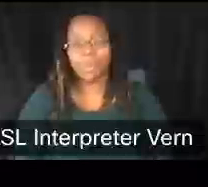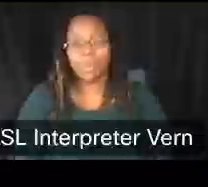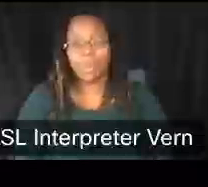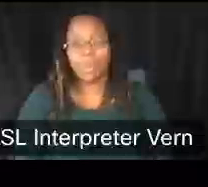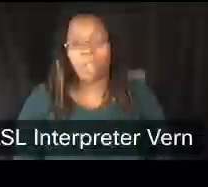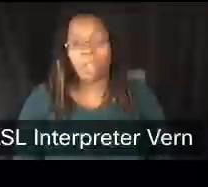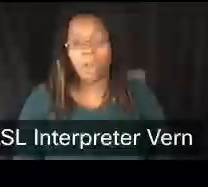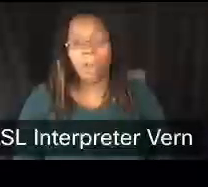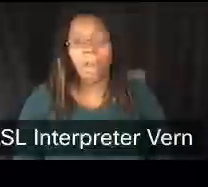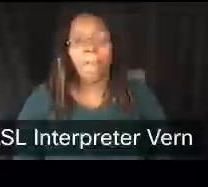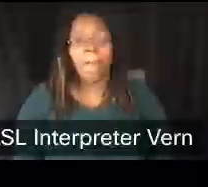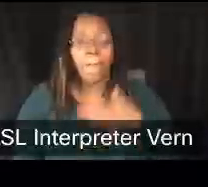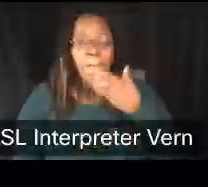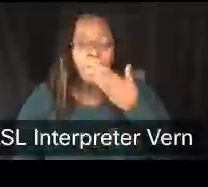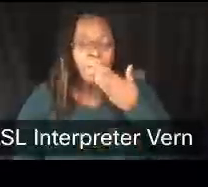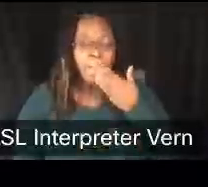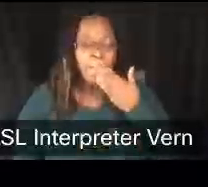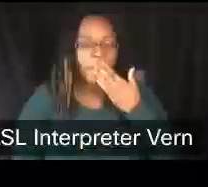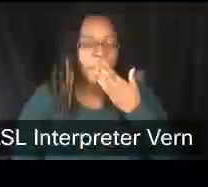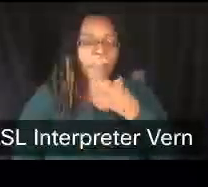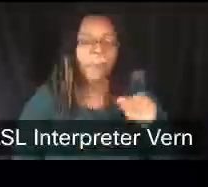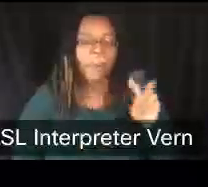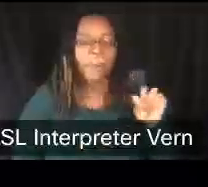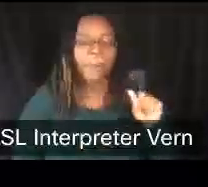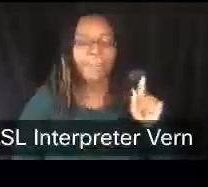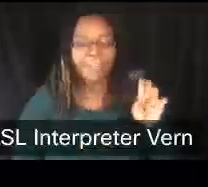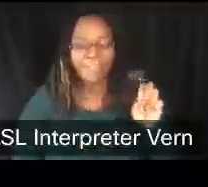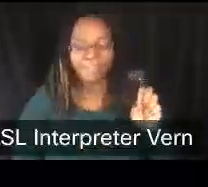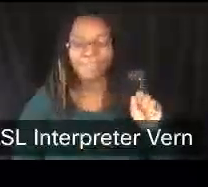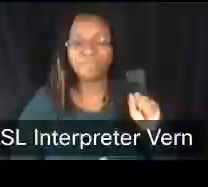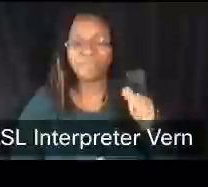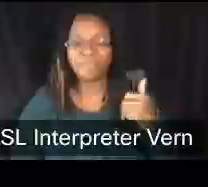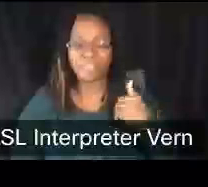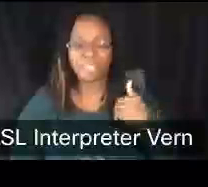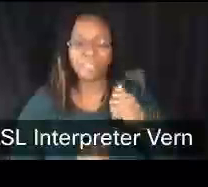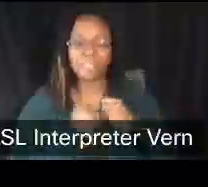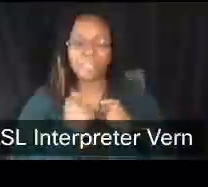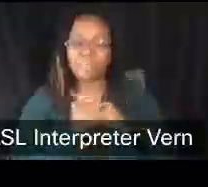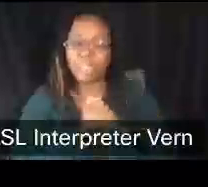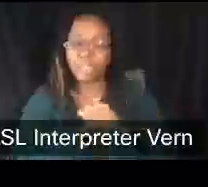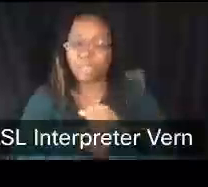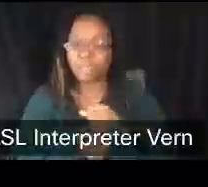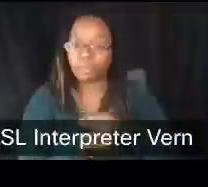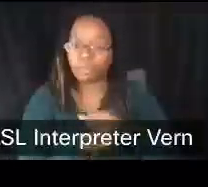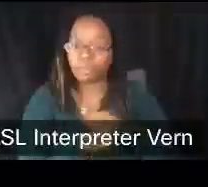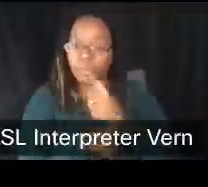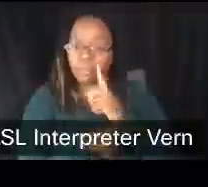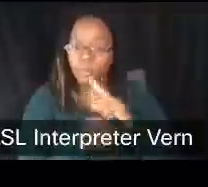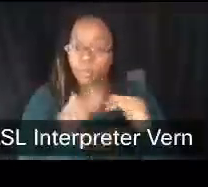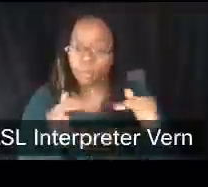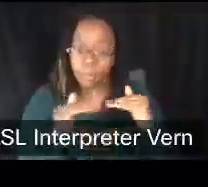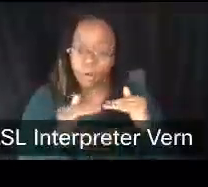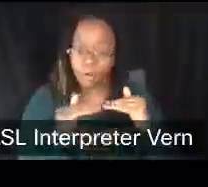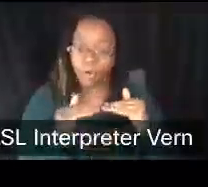So with values as one of the foundational elements of peer support, the core part of it is the